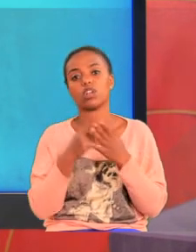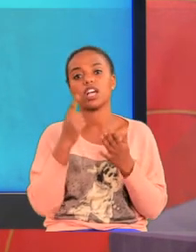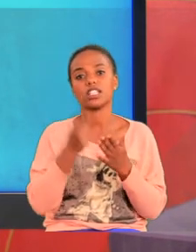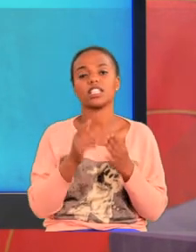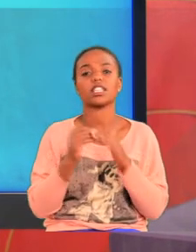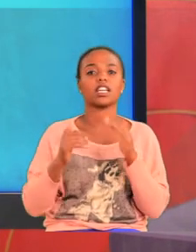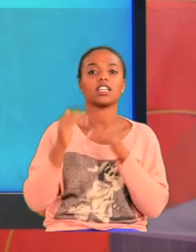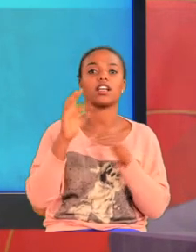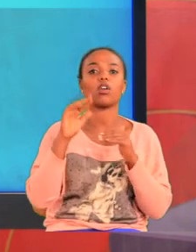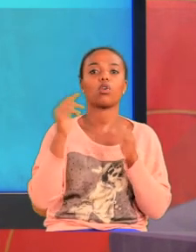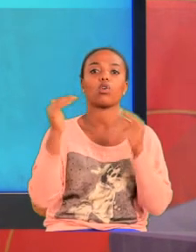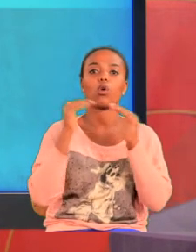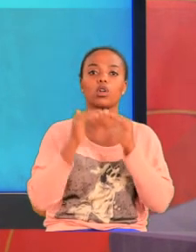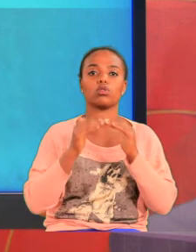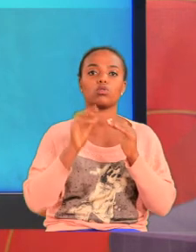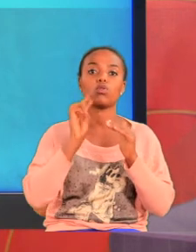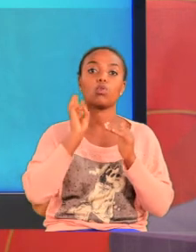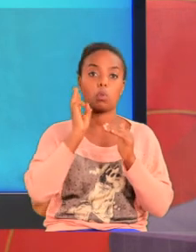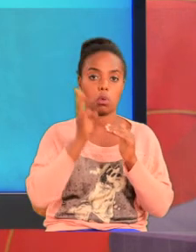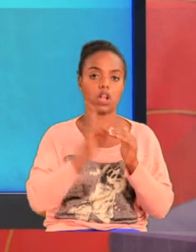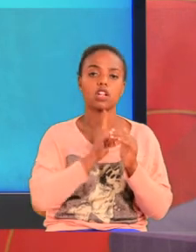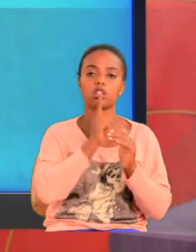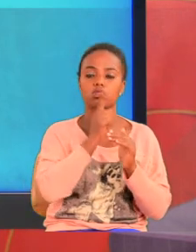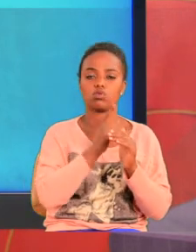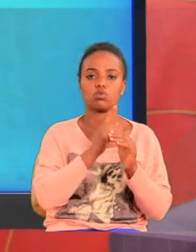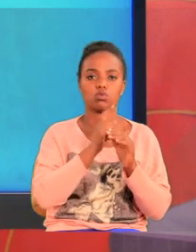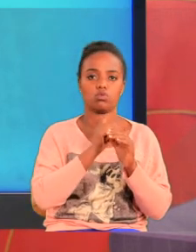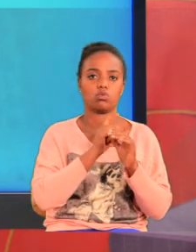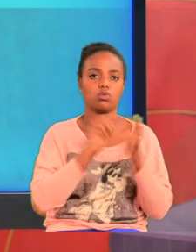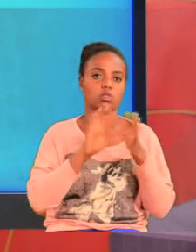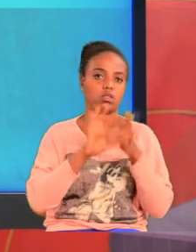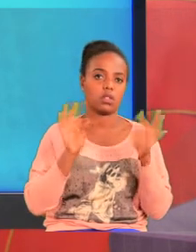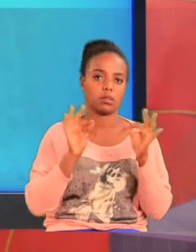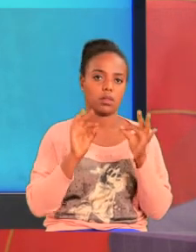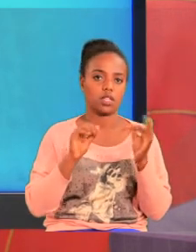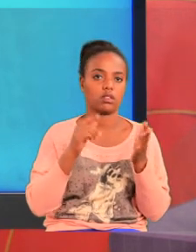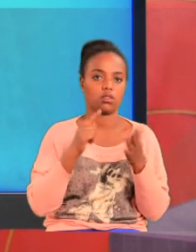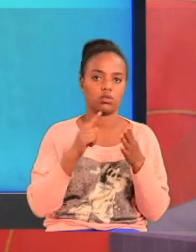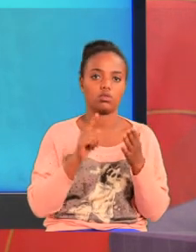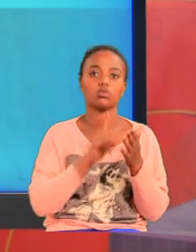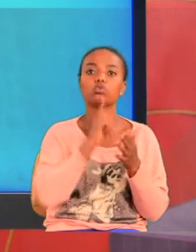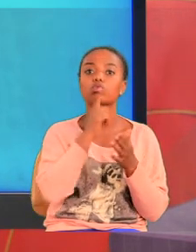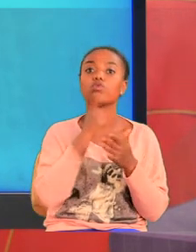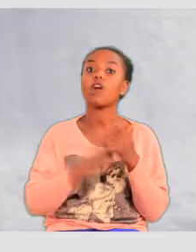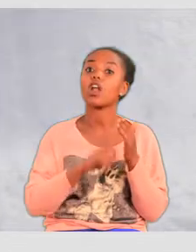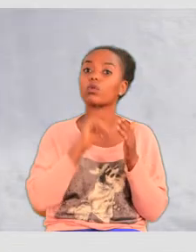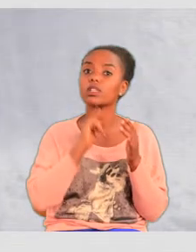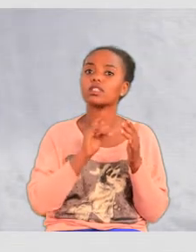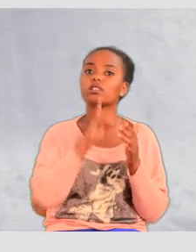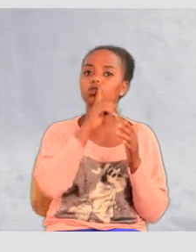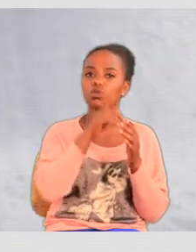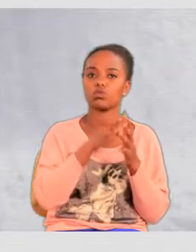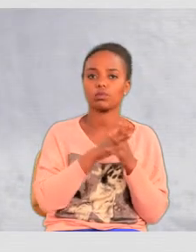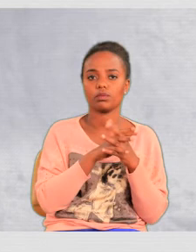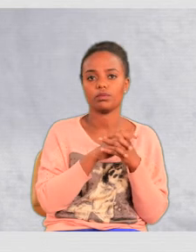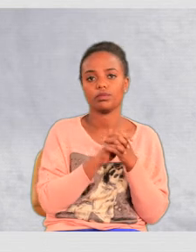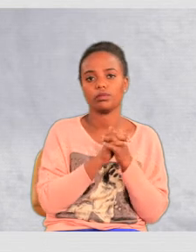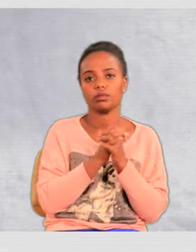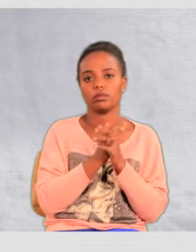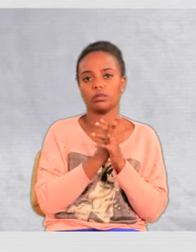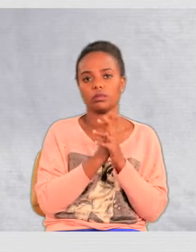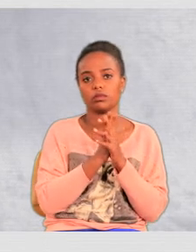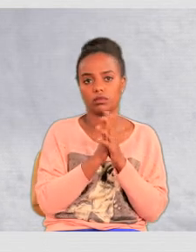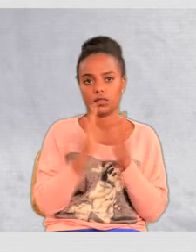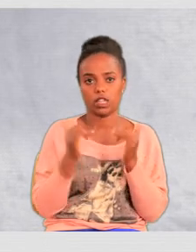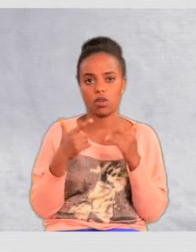is greater or equal to 0 will be the true statement. So it is truth value is true.